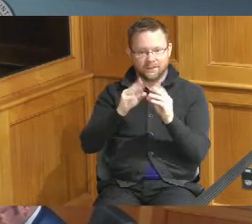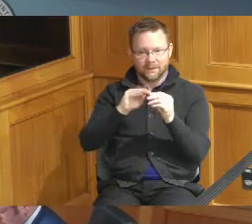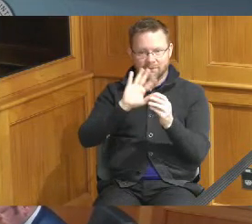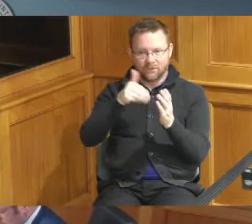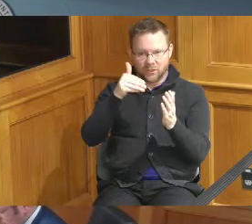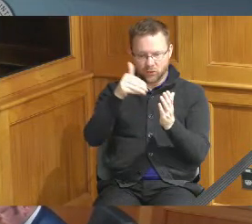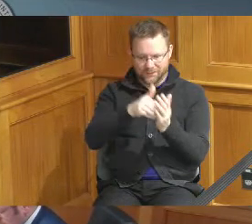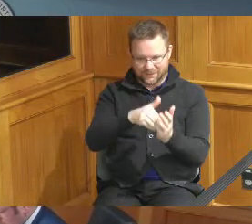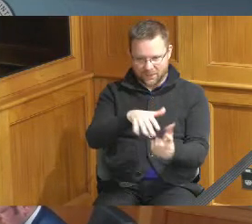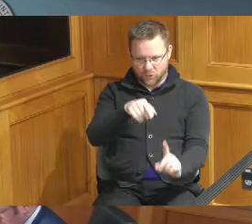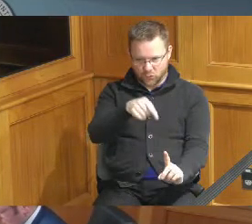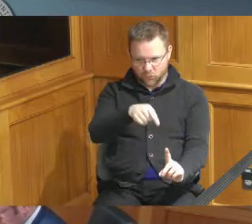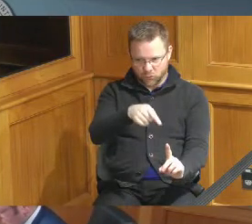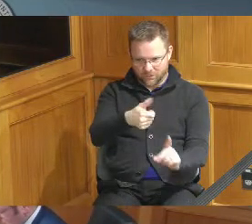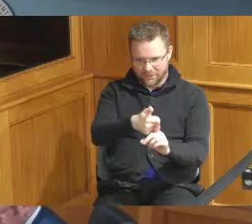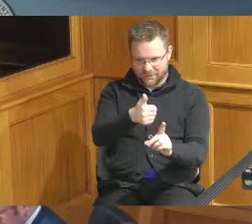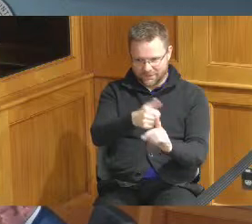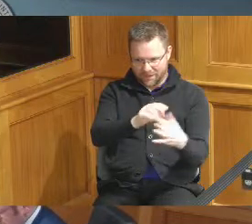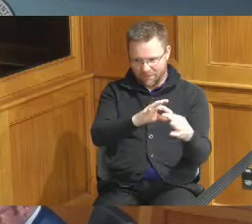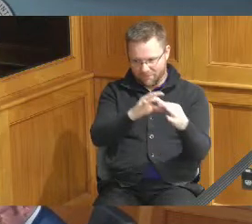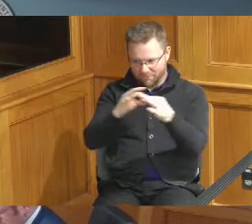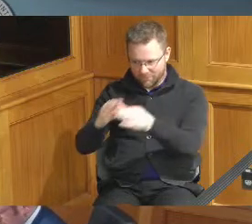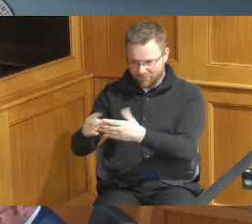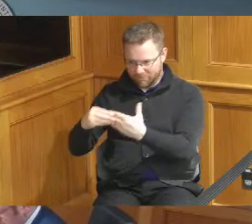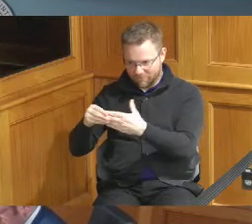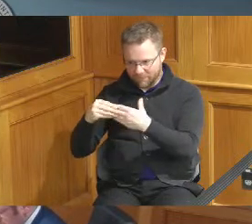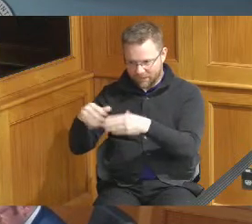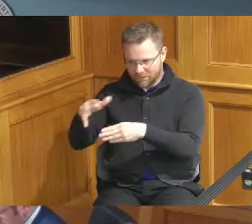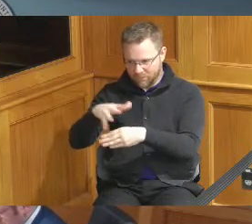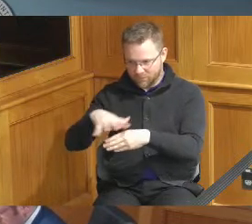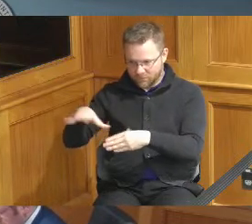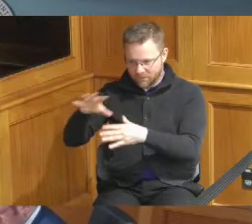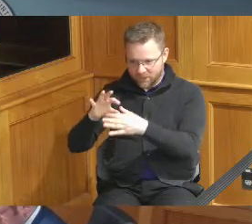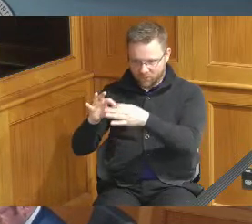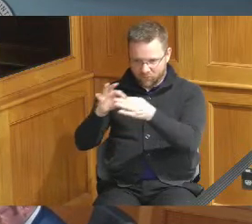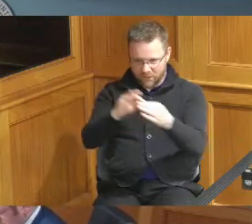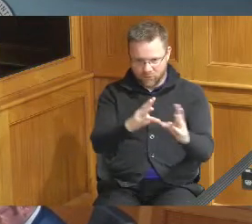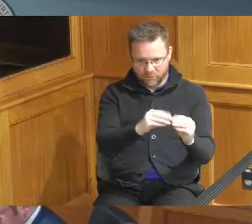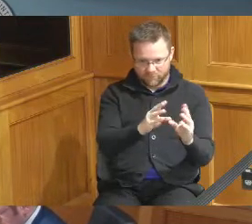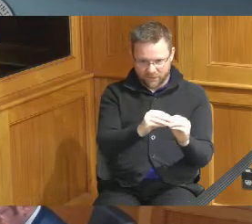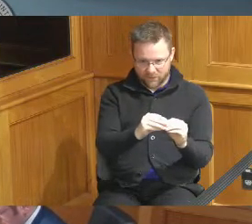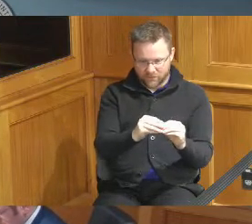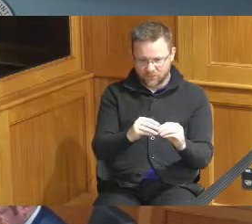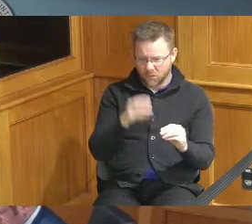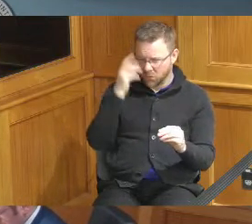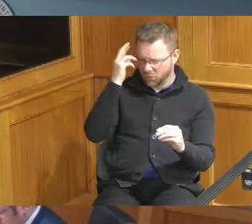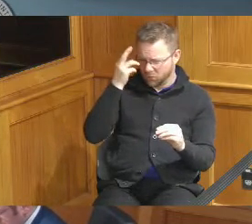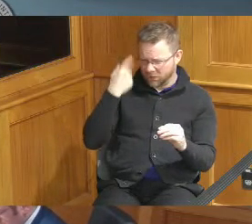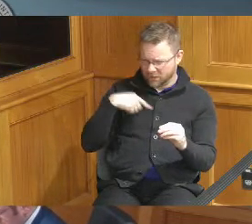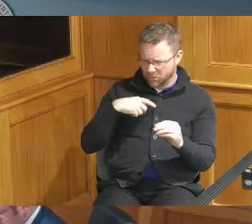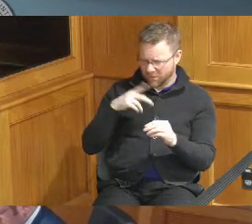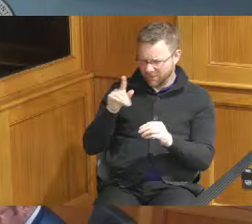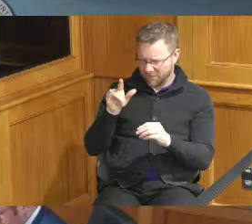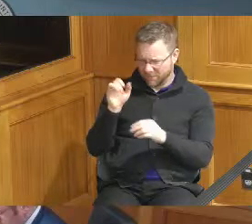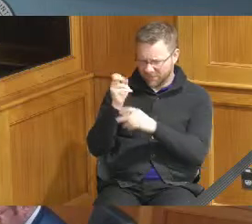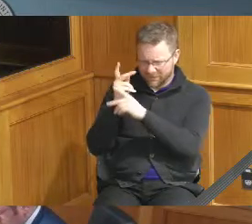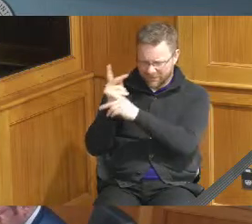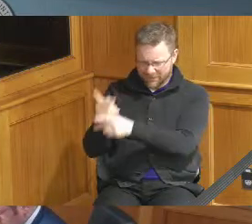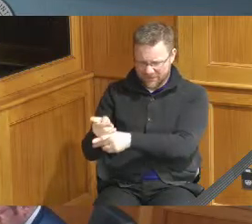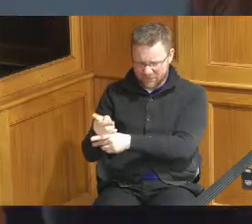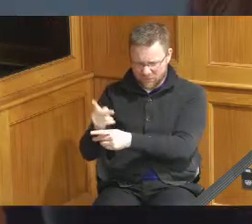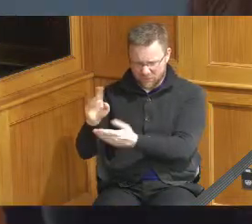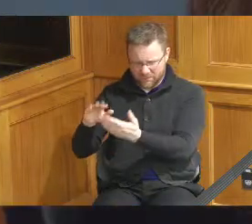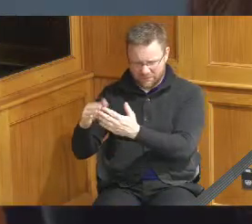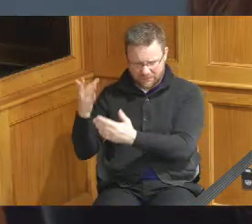convention center itself, and to be able to program it for convention use. And so the reason why we're thinking about leasing or subleasing to the